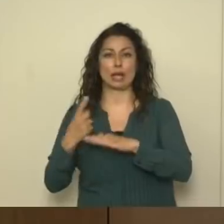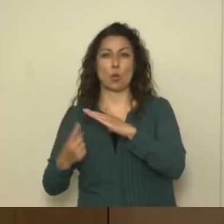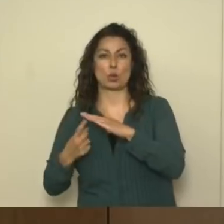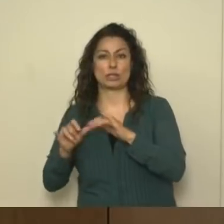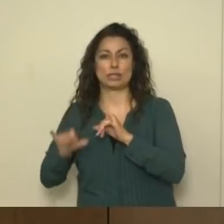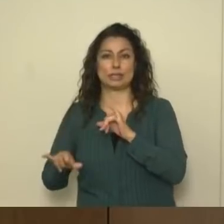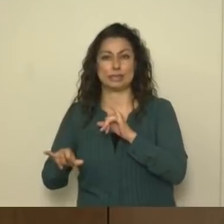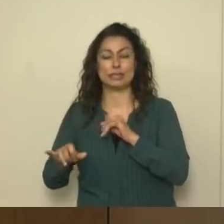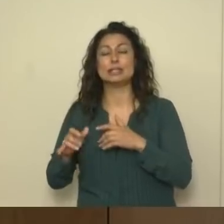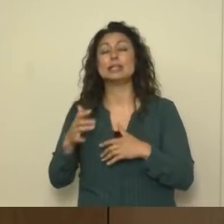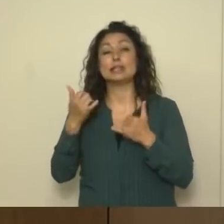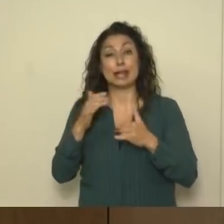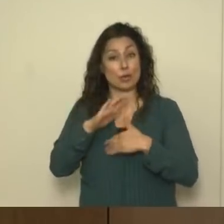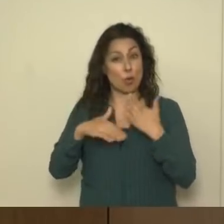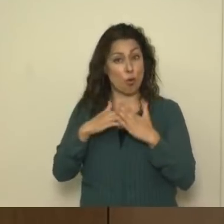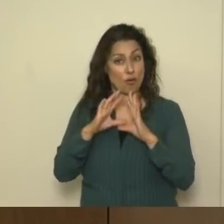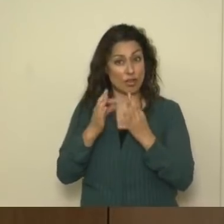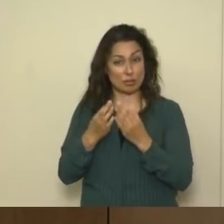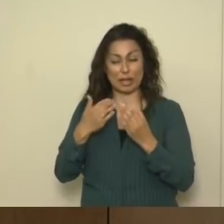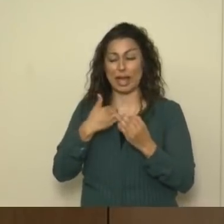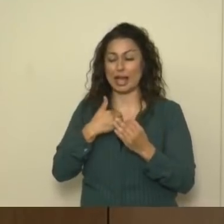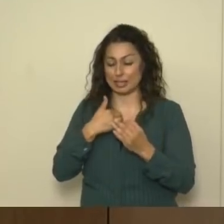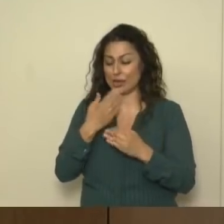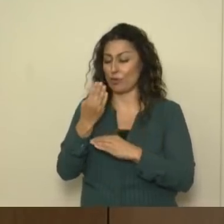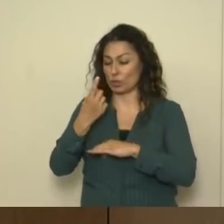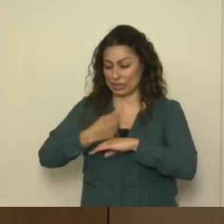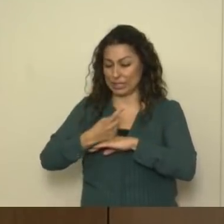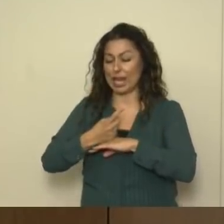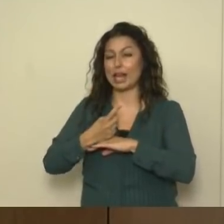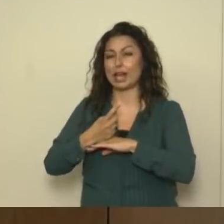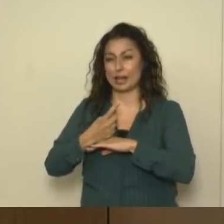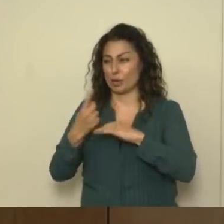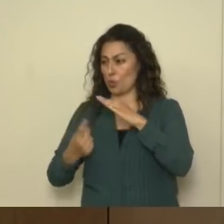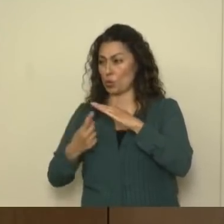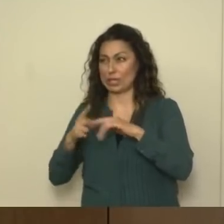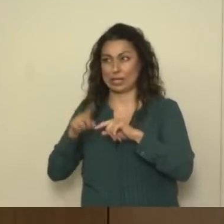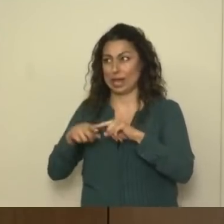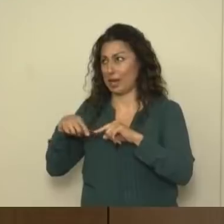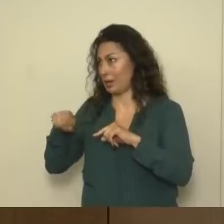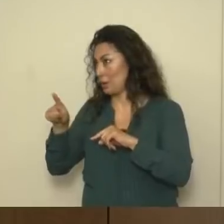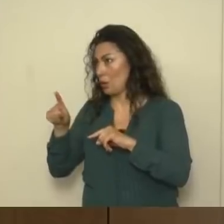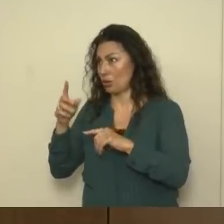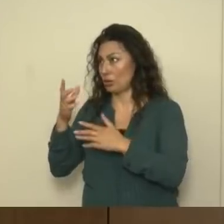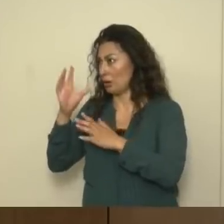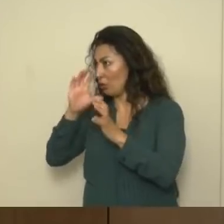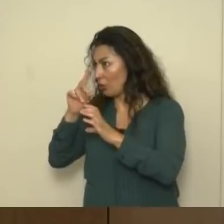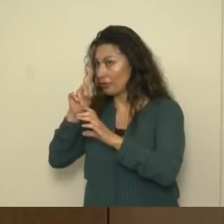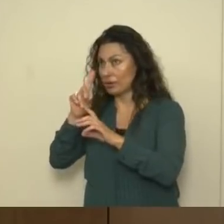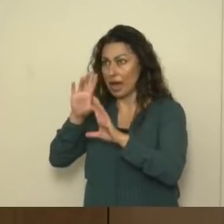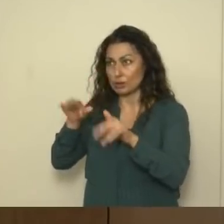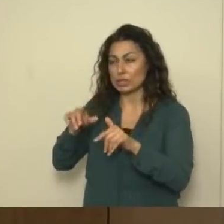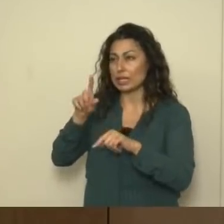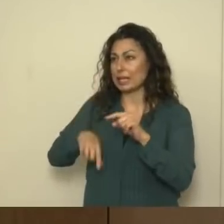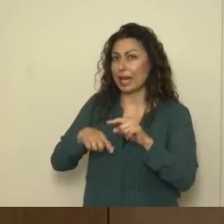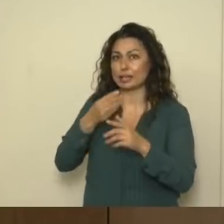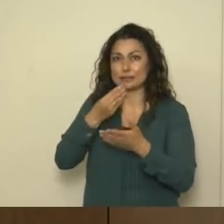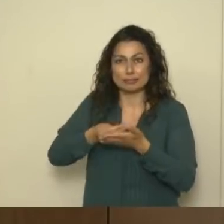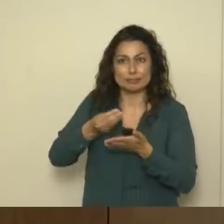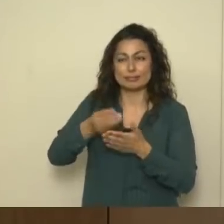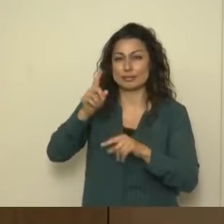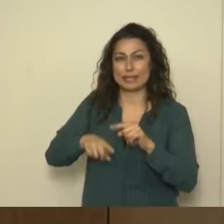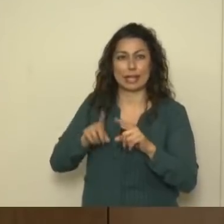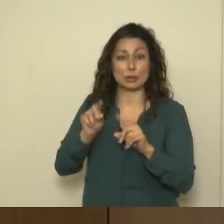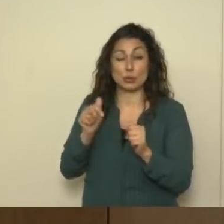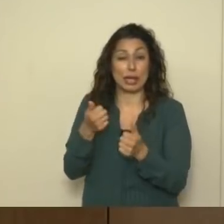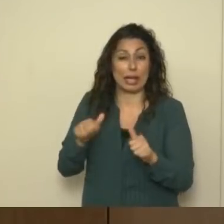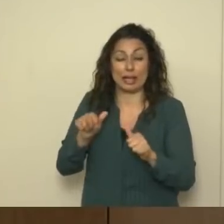Now the whole family has a 14-day quarantine, which means they can't get out and get groceries, look for houses, and do any of the work that they need to do. The same